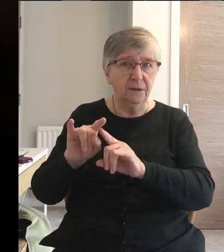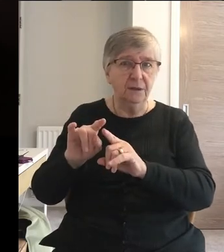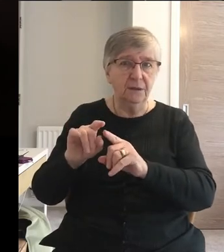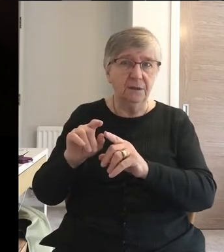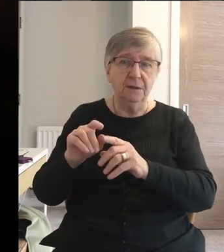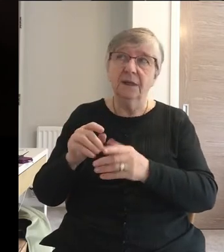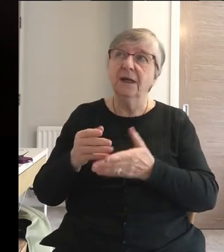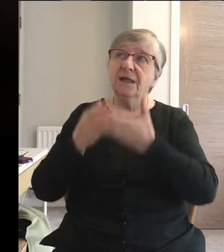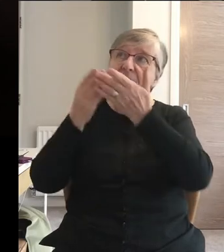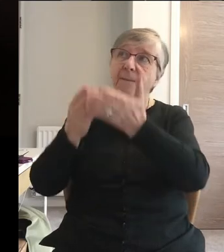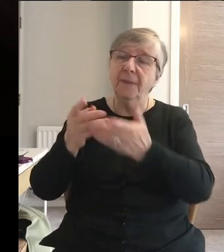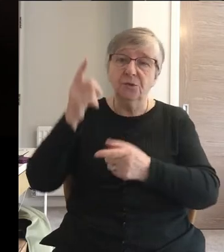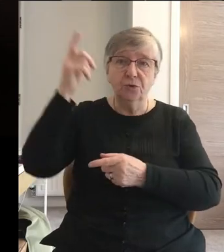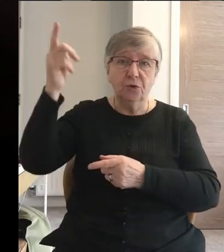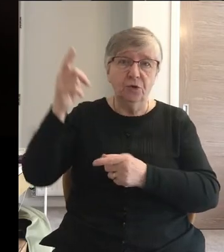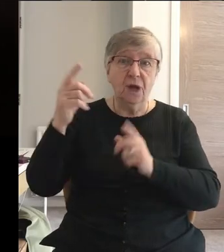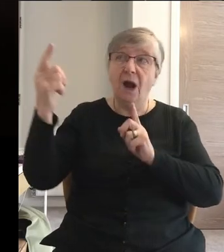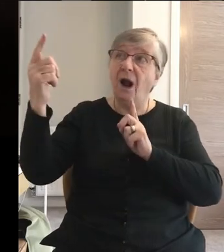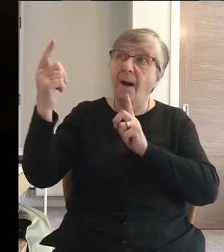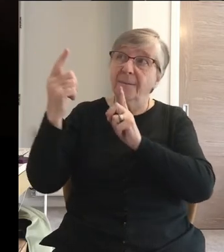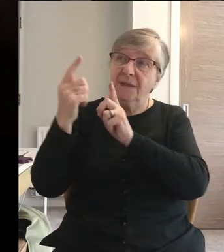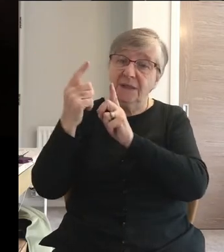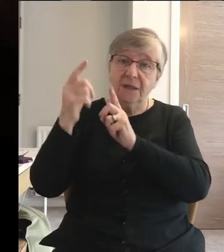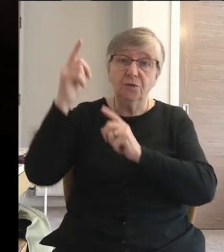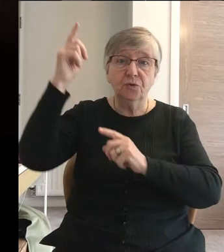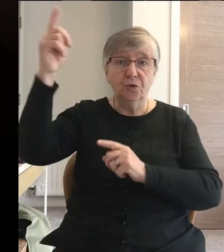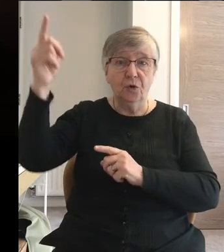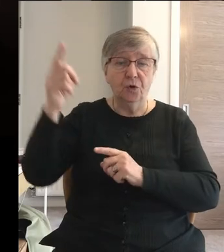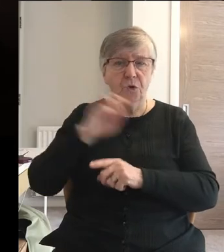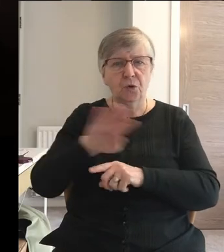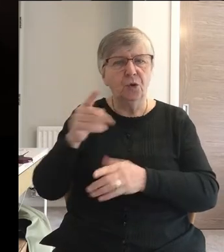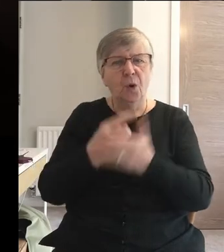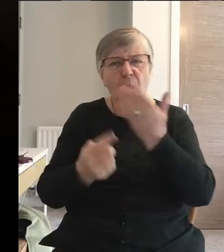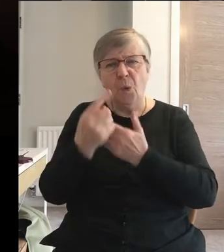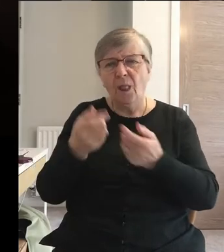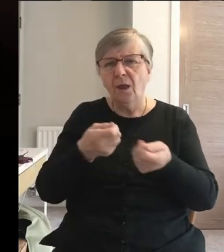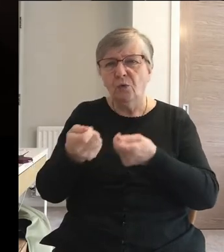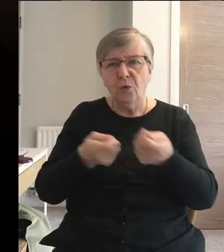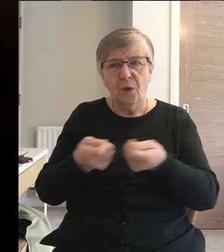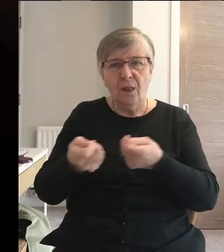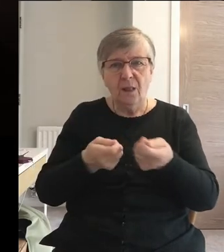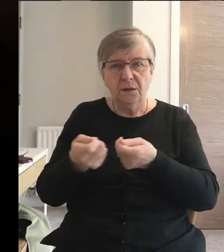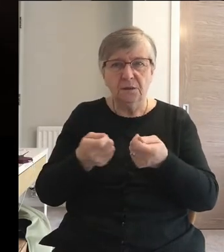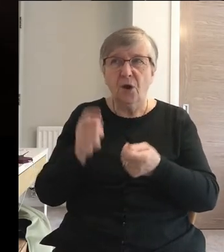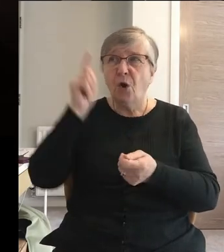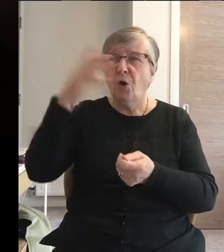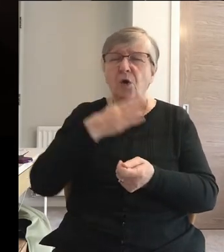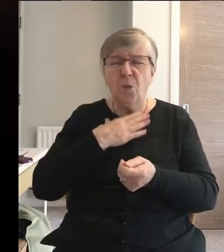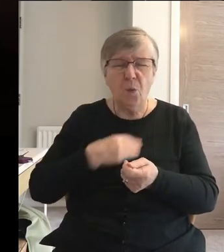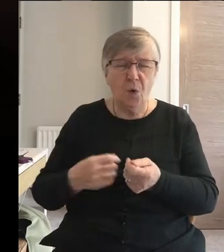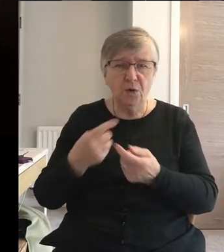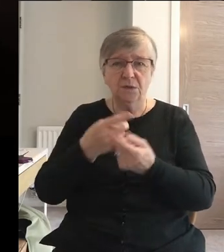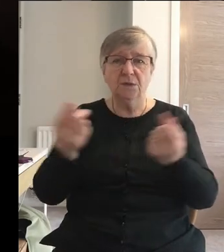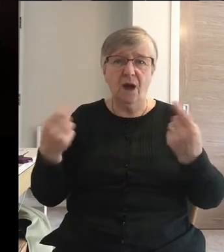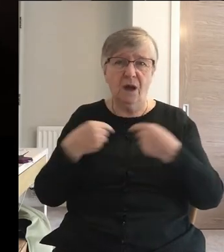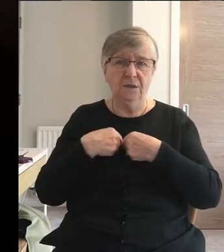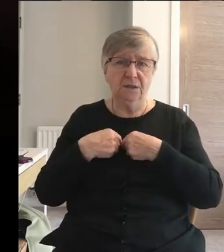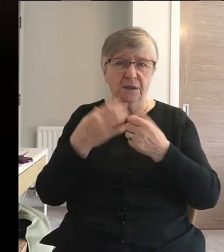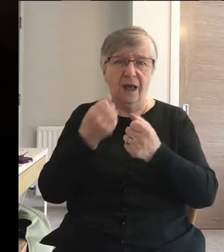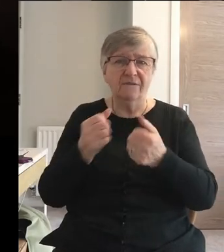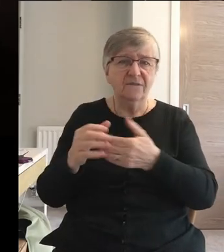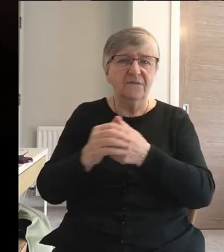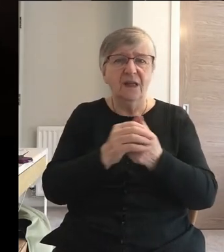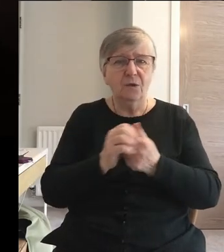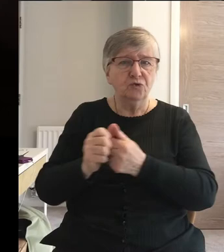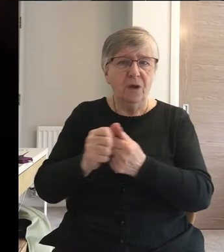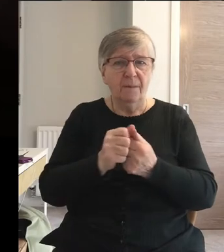to God. Because it's not just that there are some rules that we have to submit to and obey. God longs for us to have fellowship with